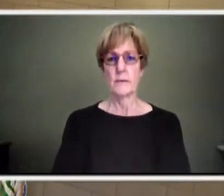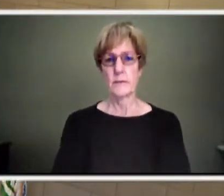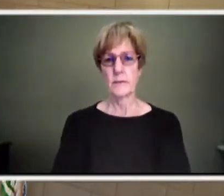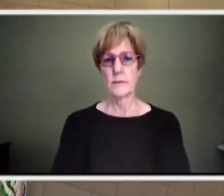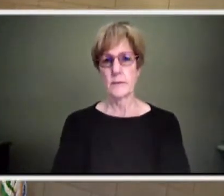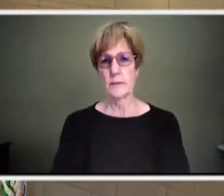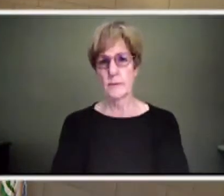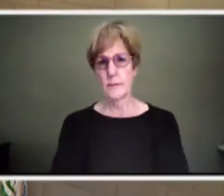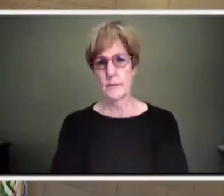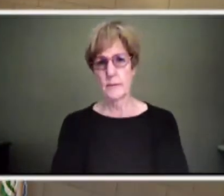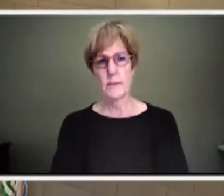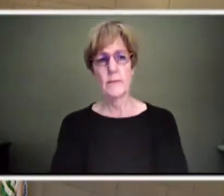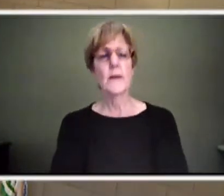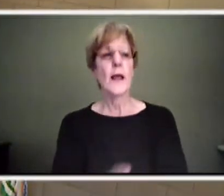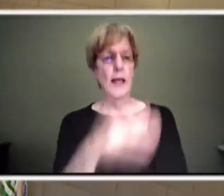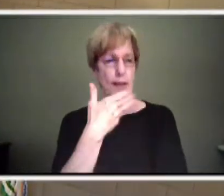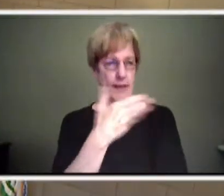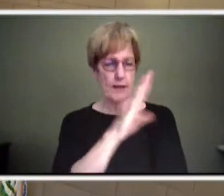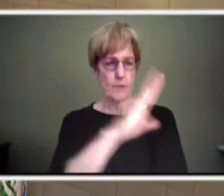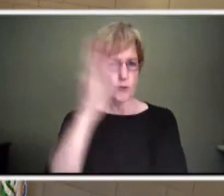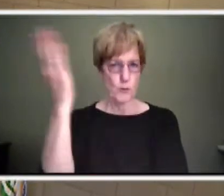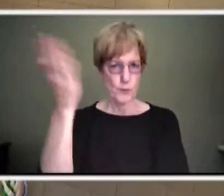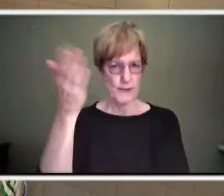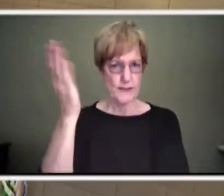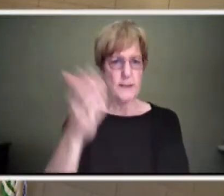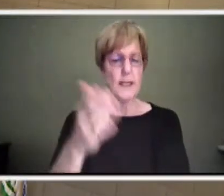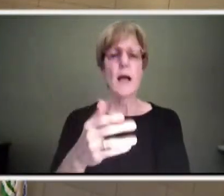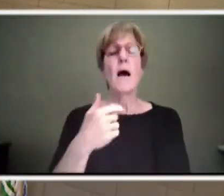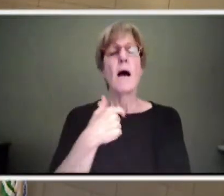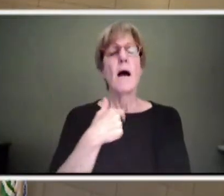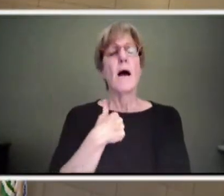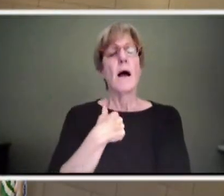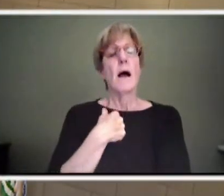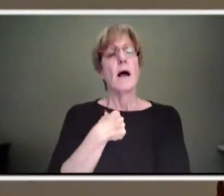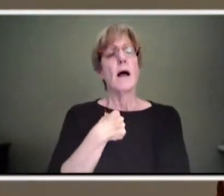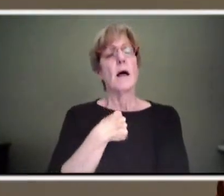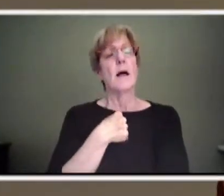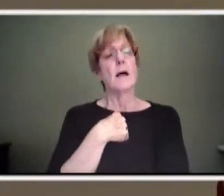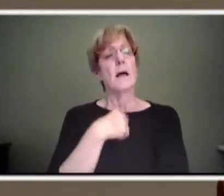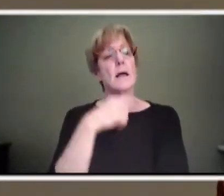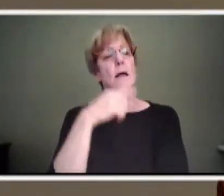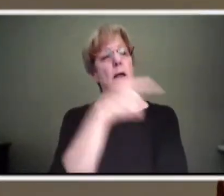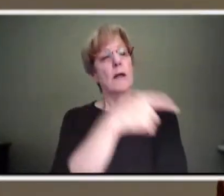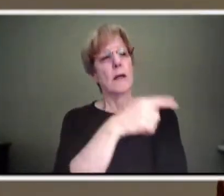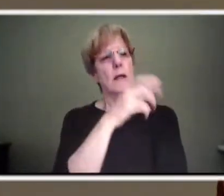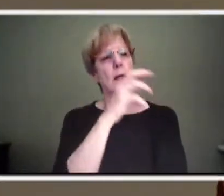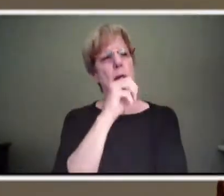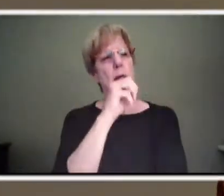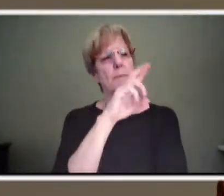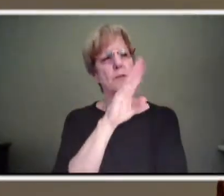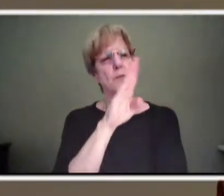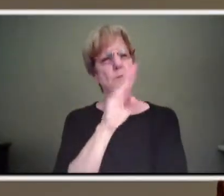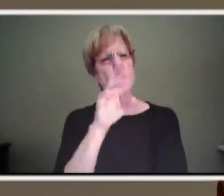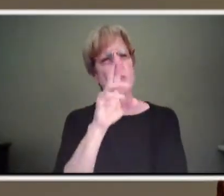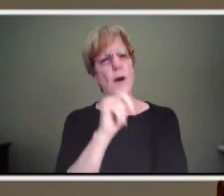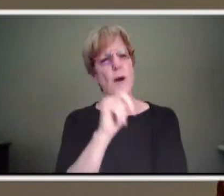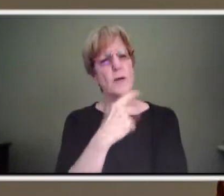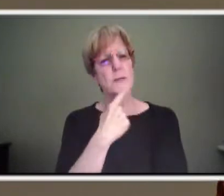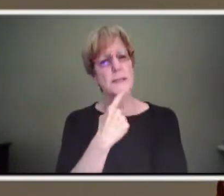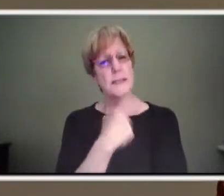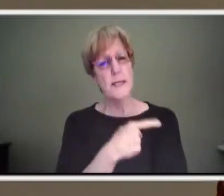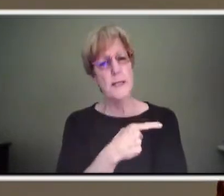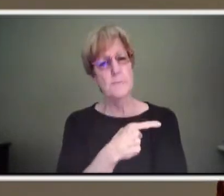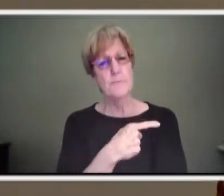Yes, Thank ma'am. you for the presentation. I'd like to address what Mr. Brown said, and I